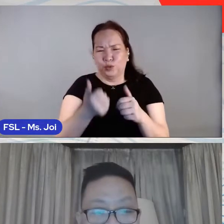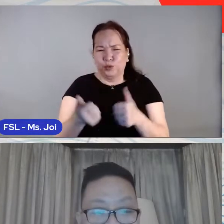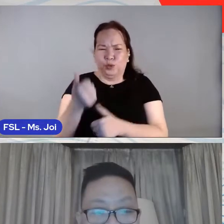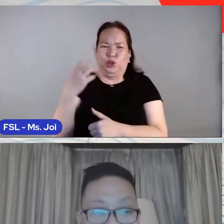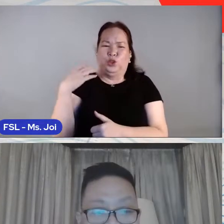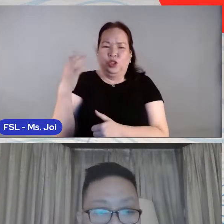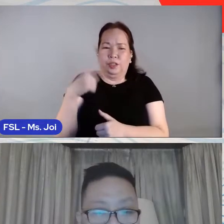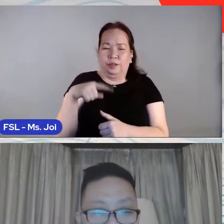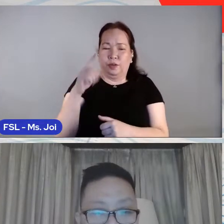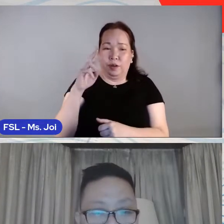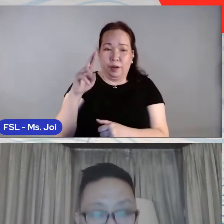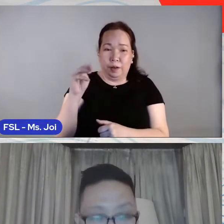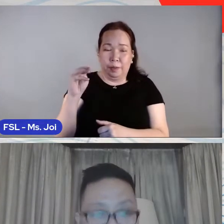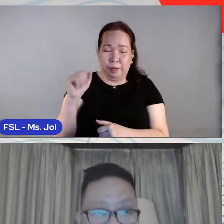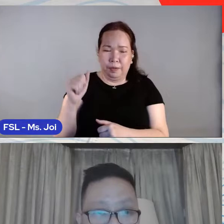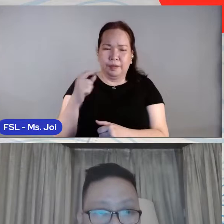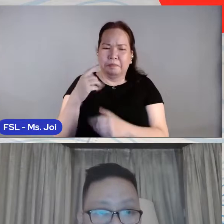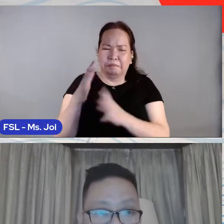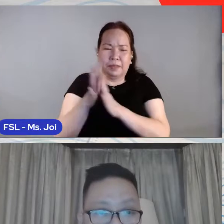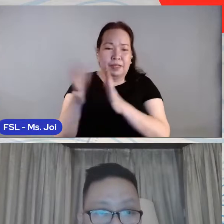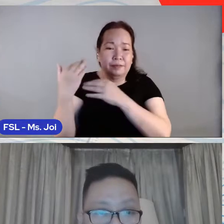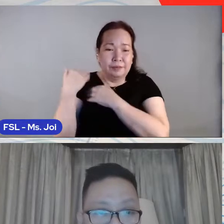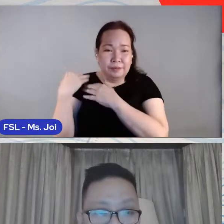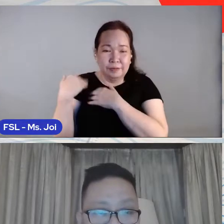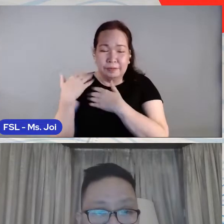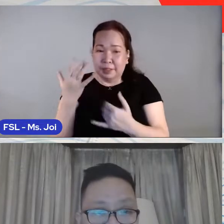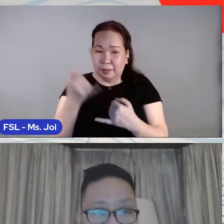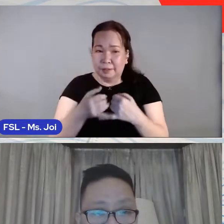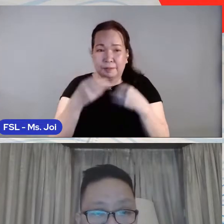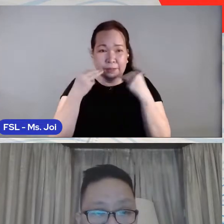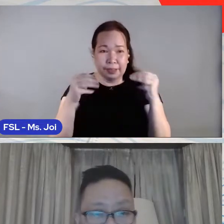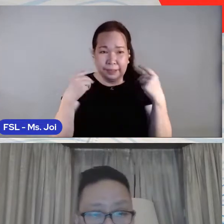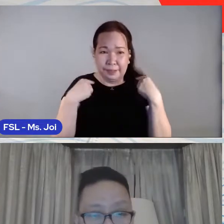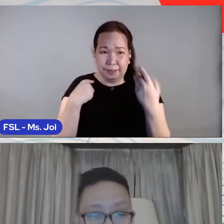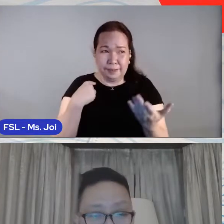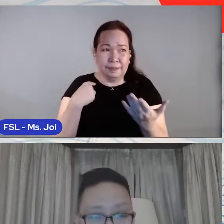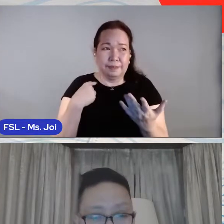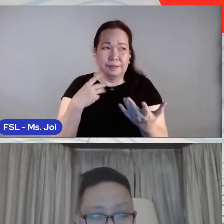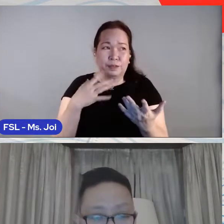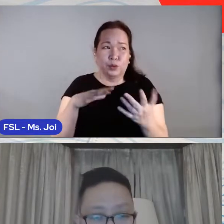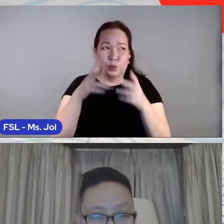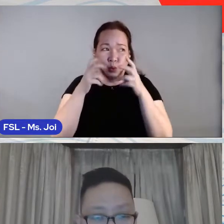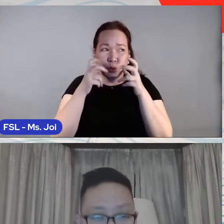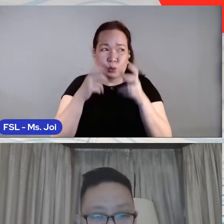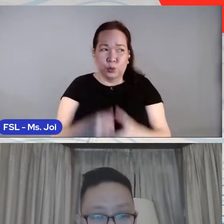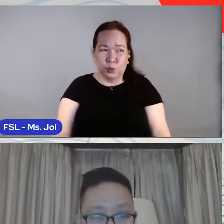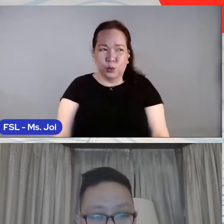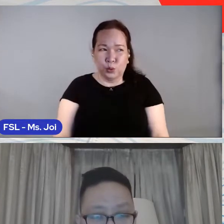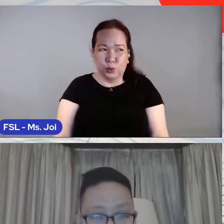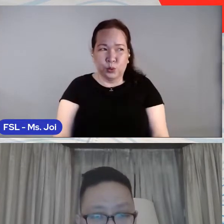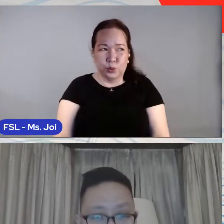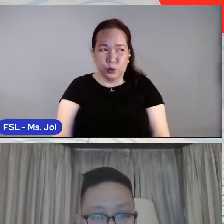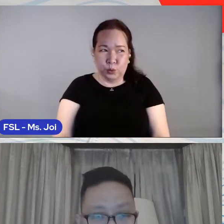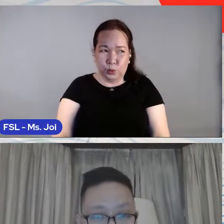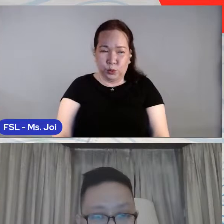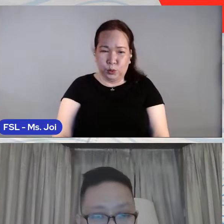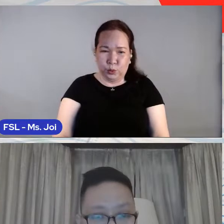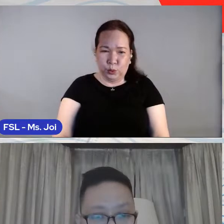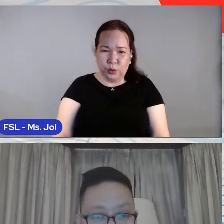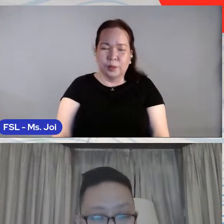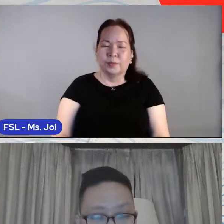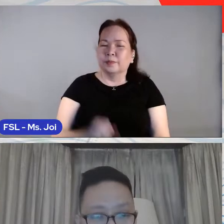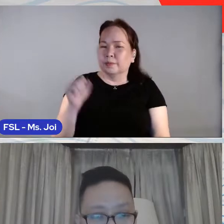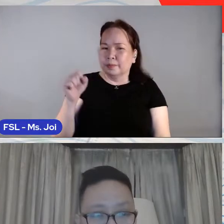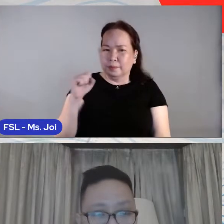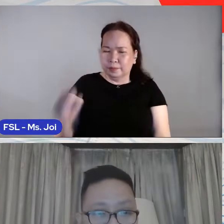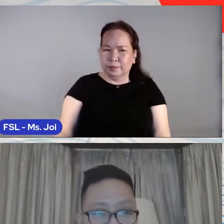you. Your last message po siguro to our listeners, to Filipinos. Okay. Siguro I would want